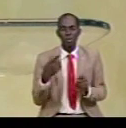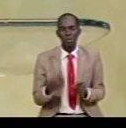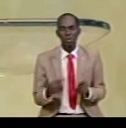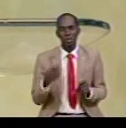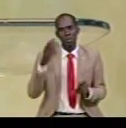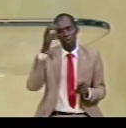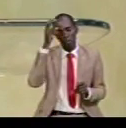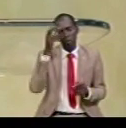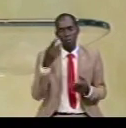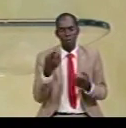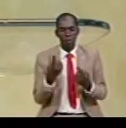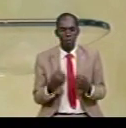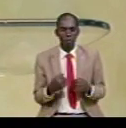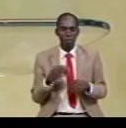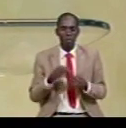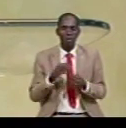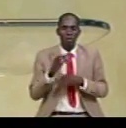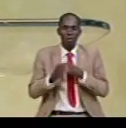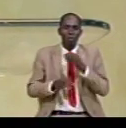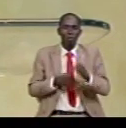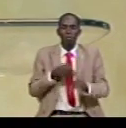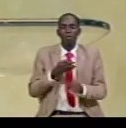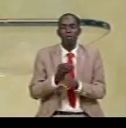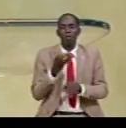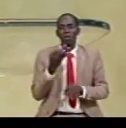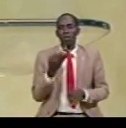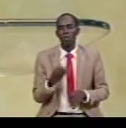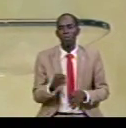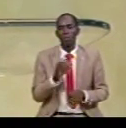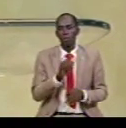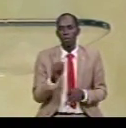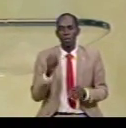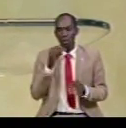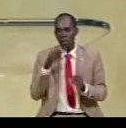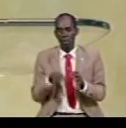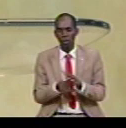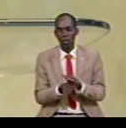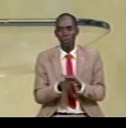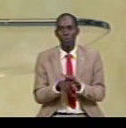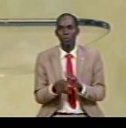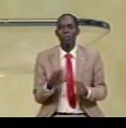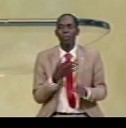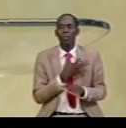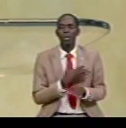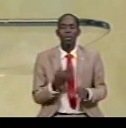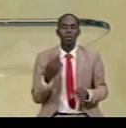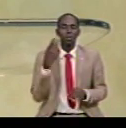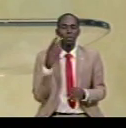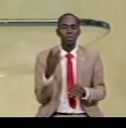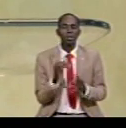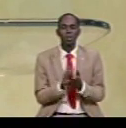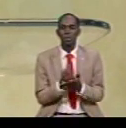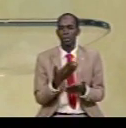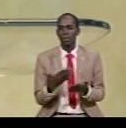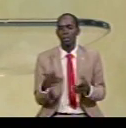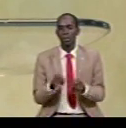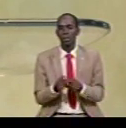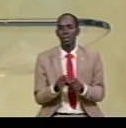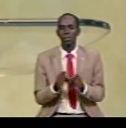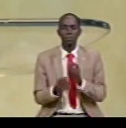serpent. And so, temptation can come to us in various means.